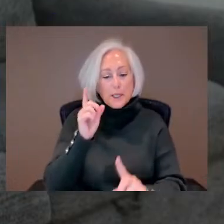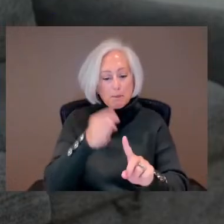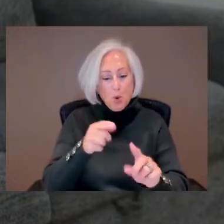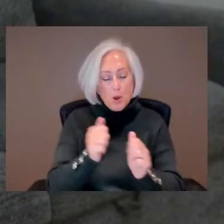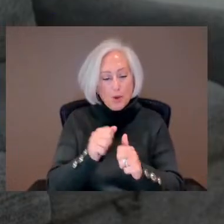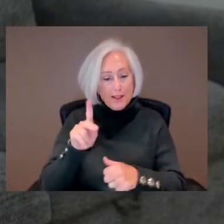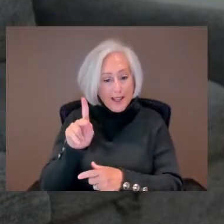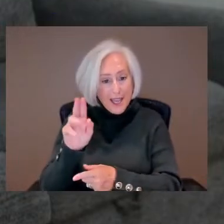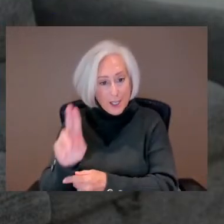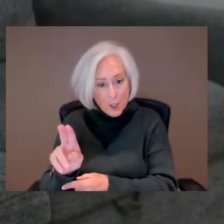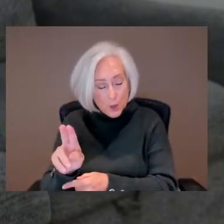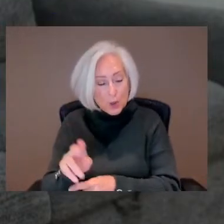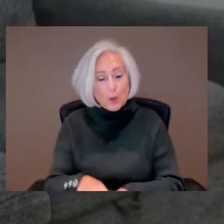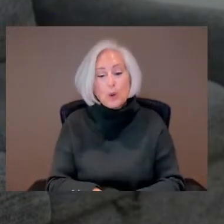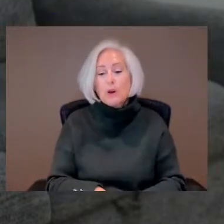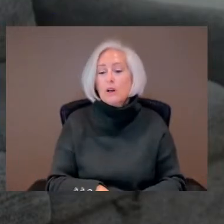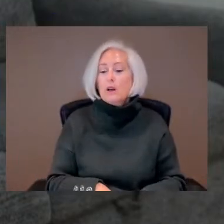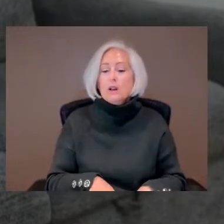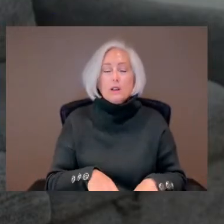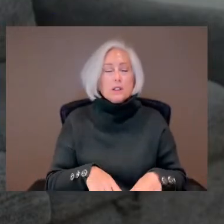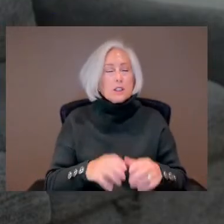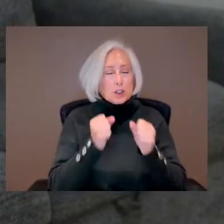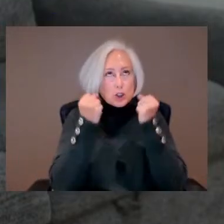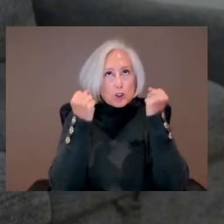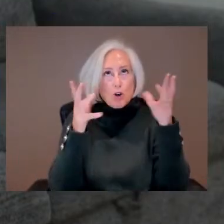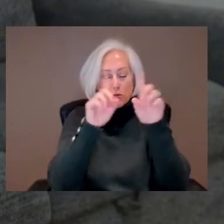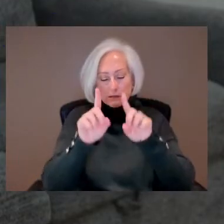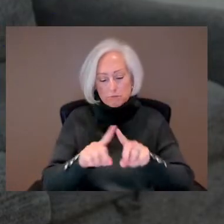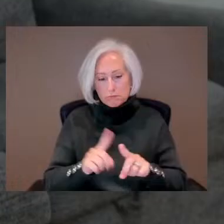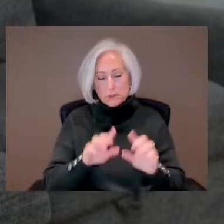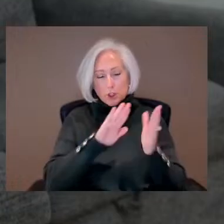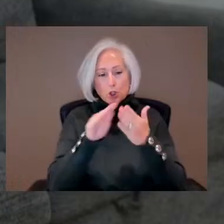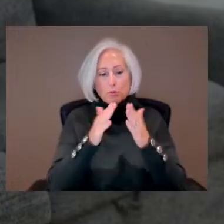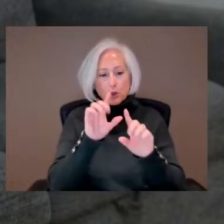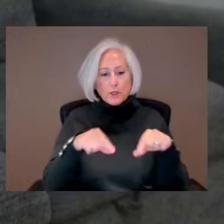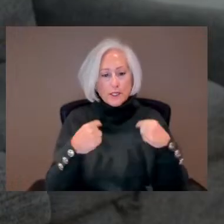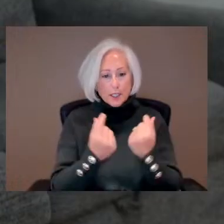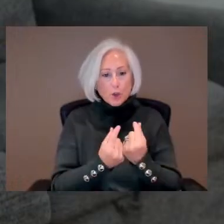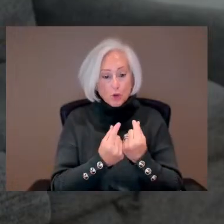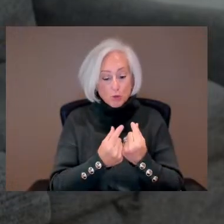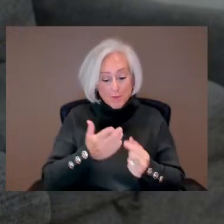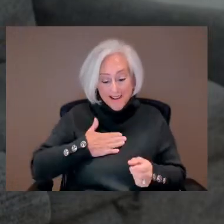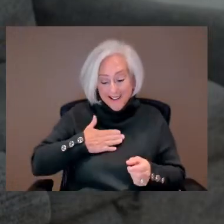There's just so many community groups, and even our neighbors have come and just like brought us